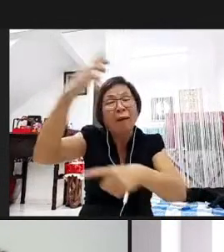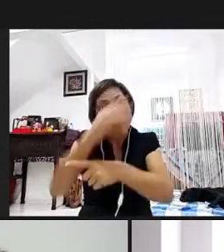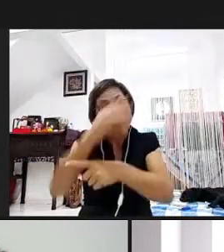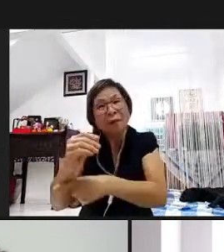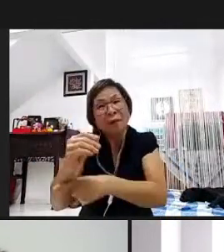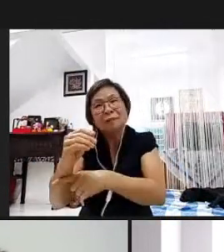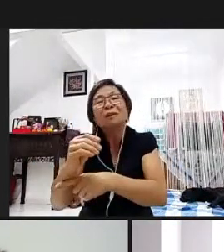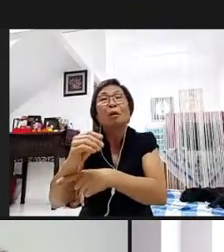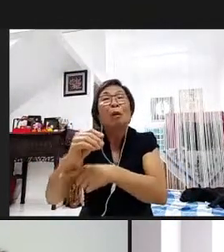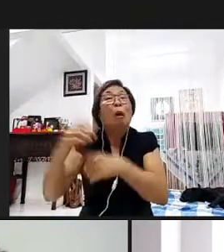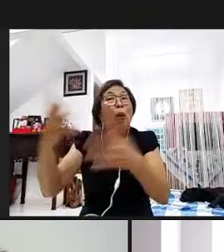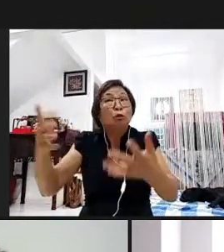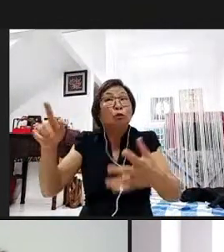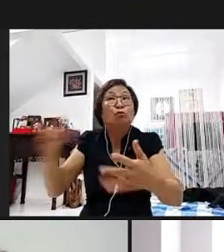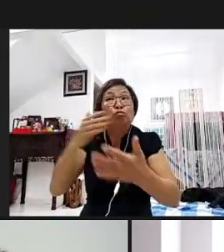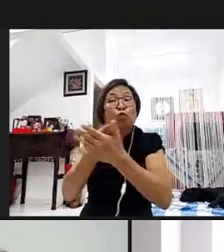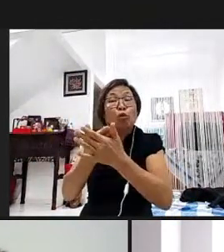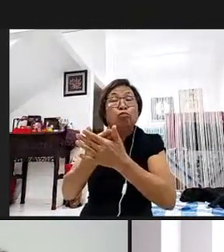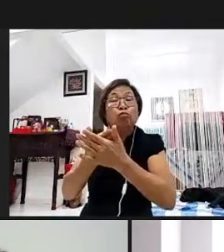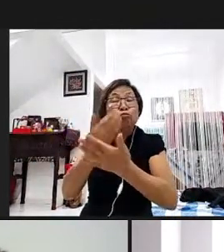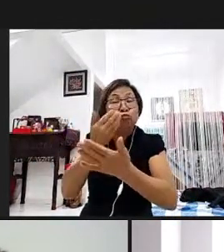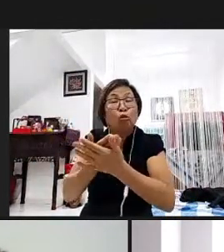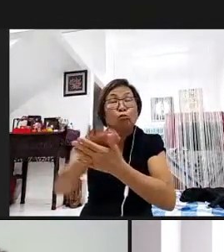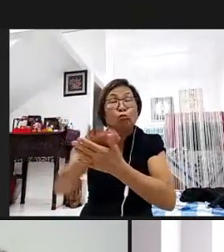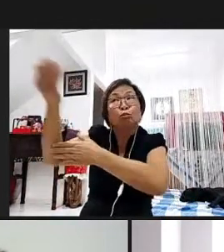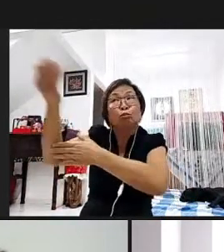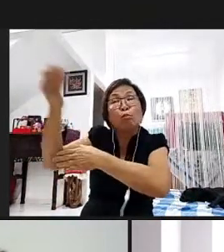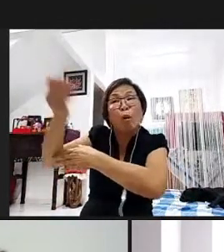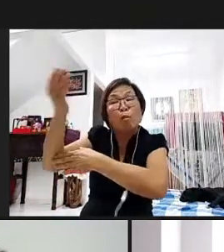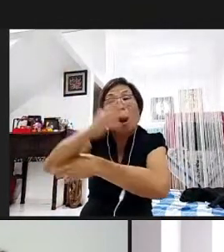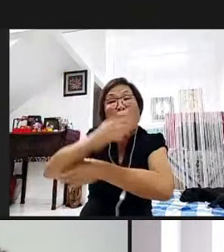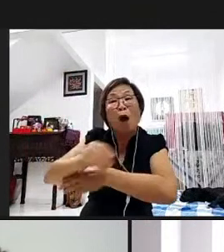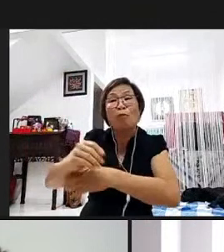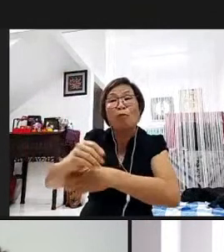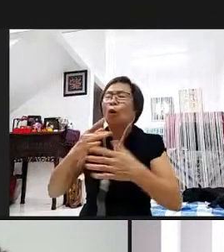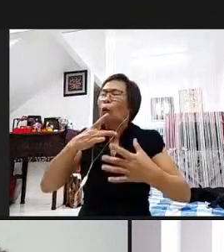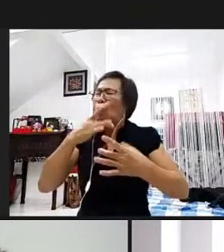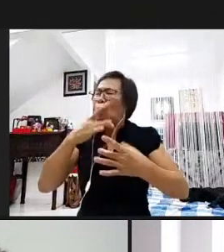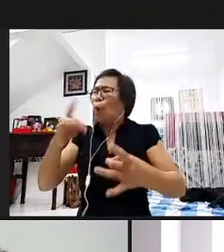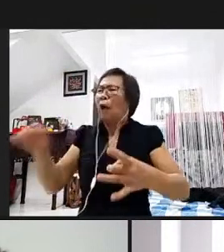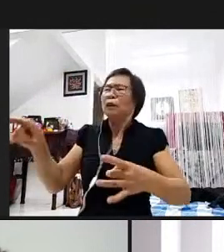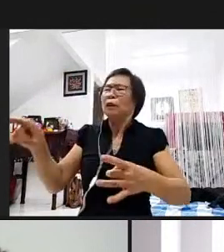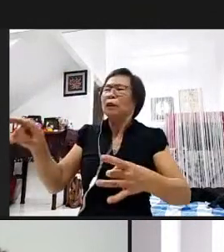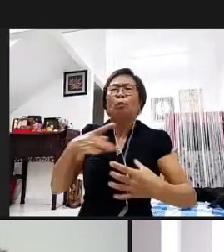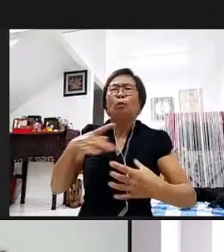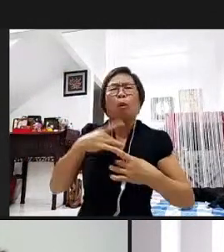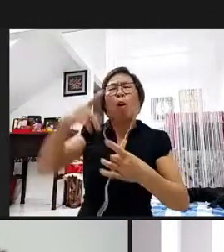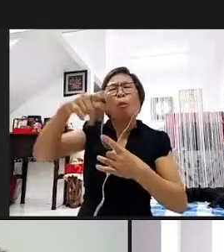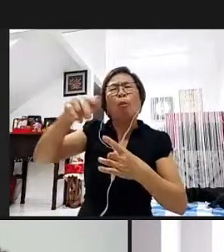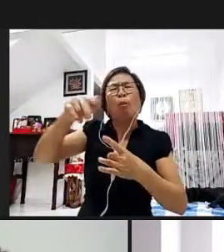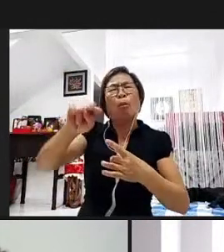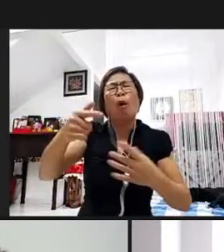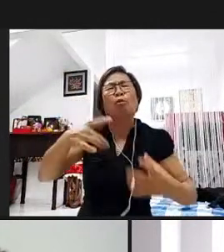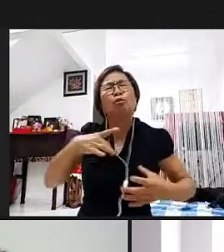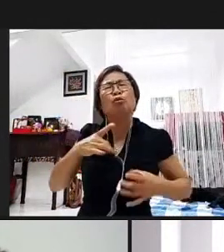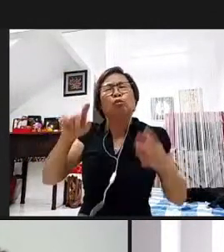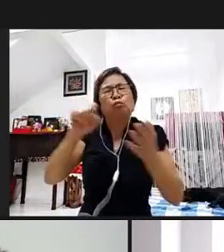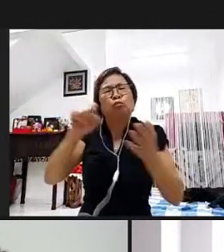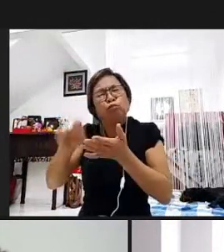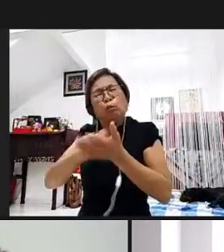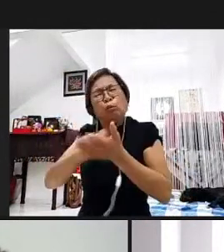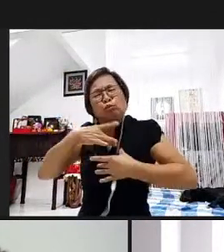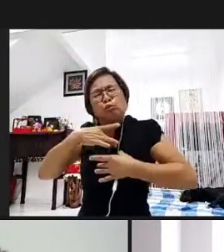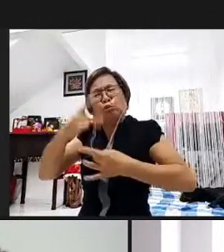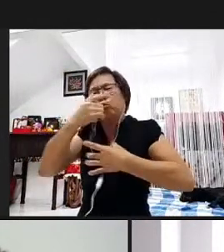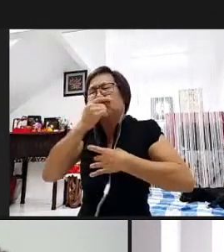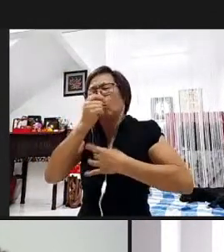speaker, he's also a prolific writer. Yeah, just like Dr. Ong too. Yeah, Dr. Pang has written quite a number of books, and I'm just